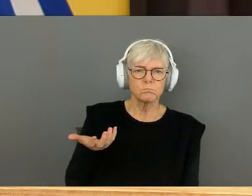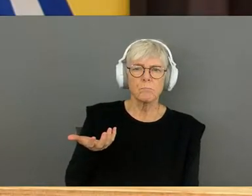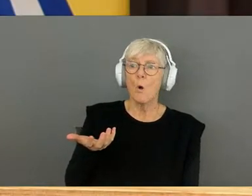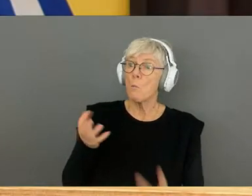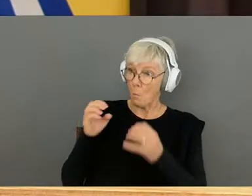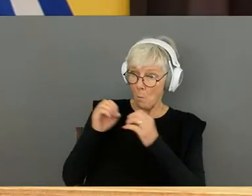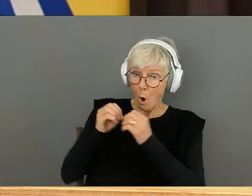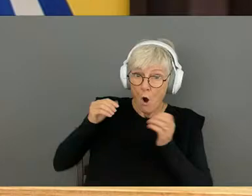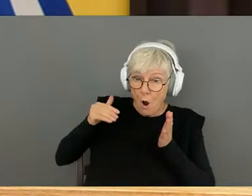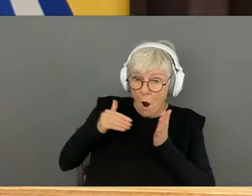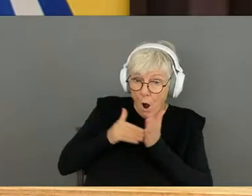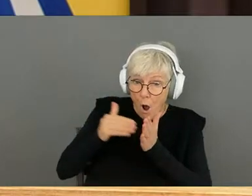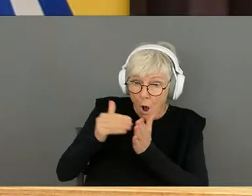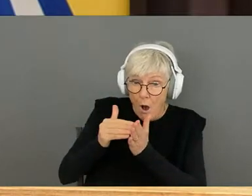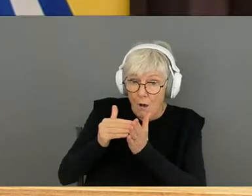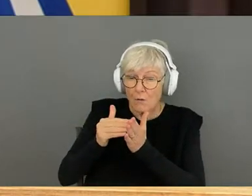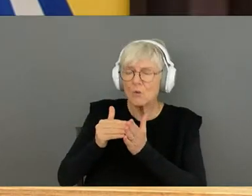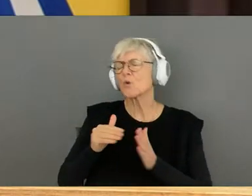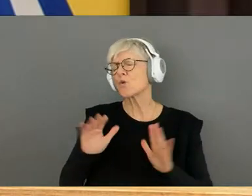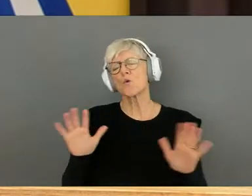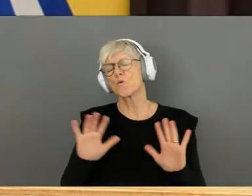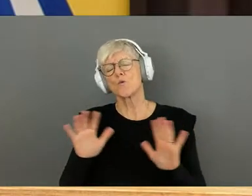if I was to answer that question.